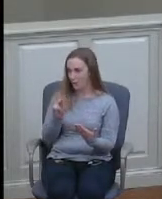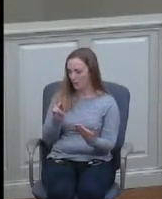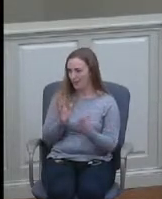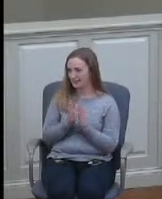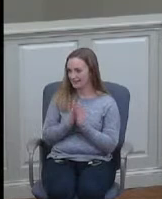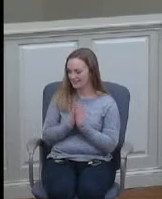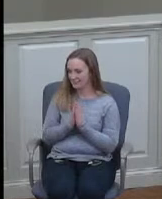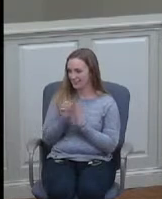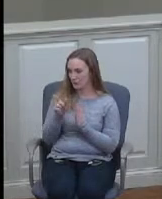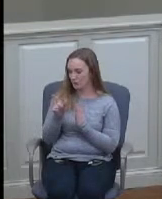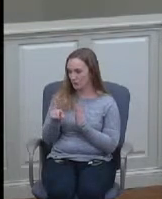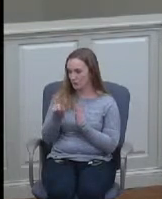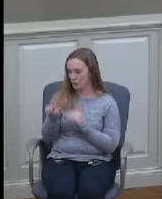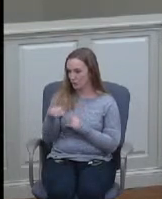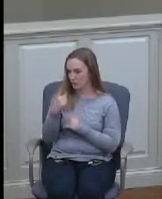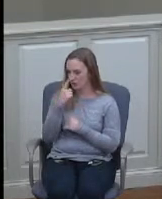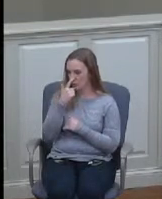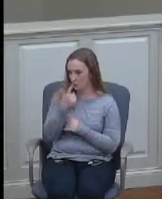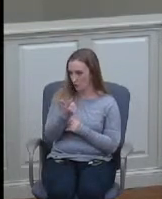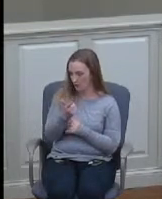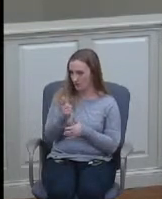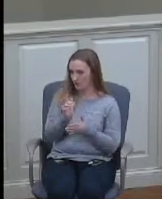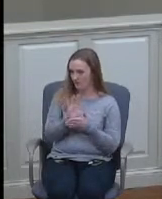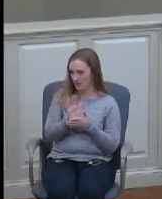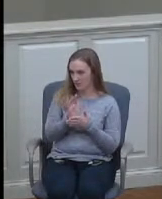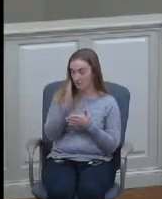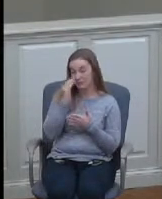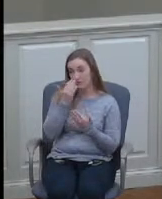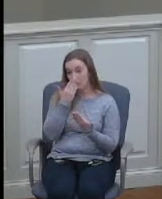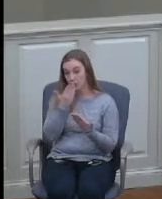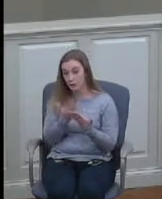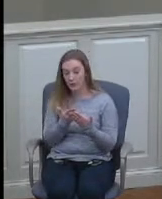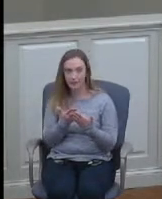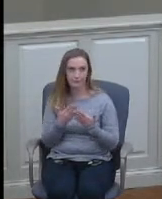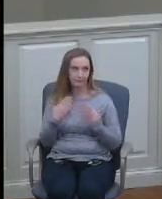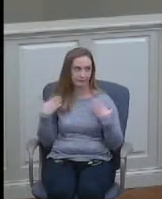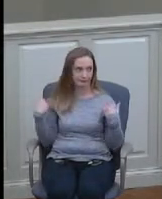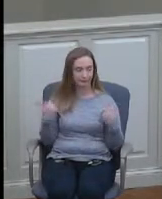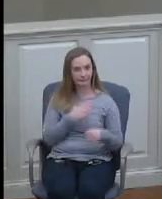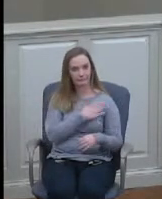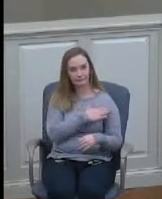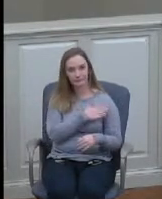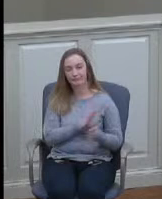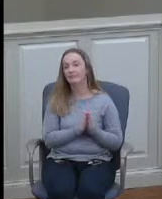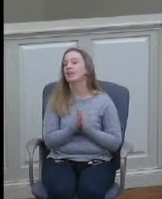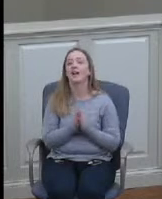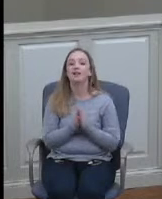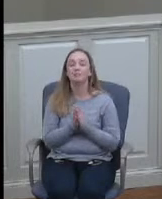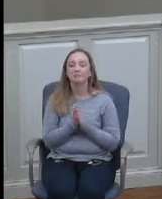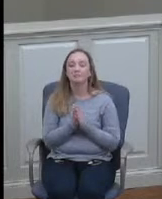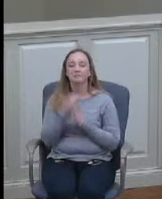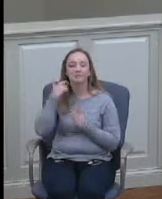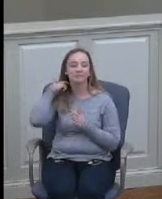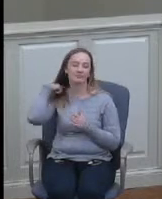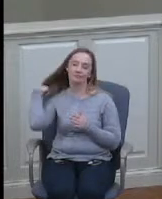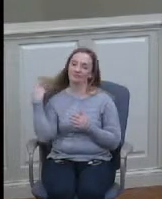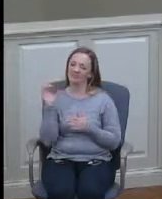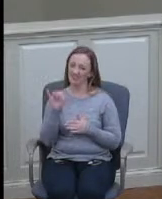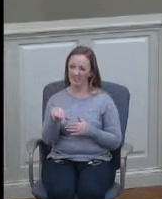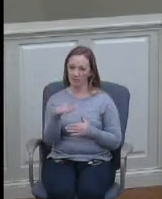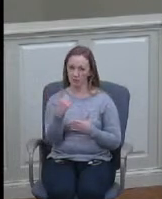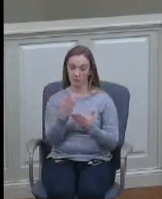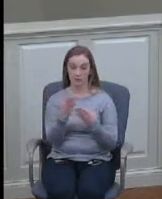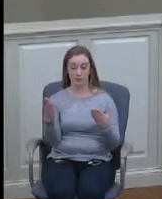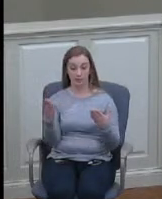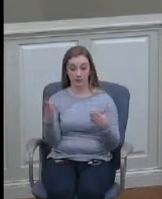just watch these because they were good. I mean, if I do say so myself. So that was one of the things, was